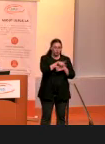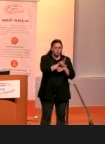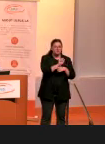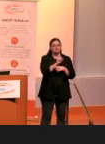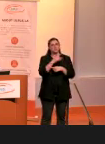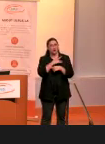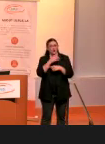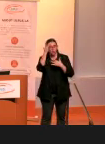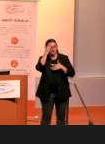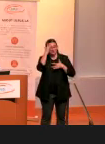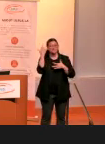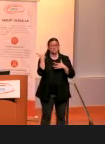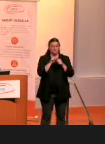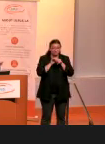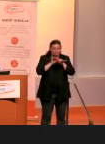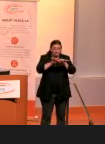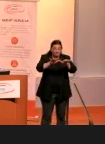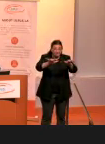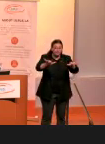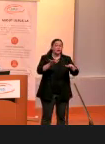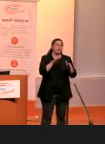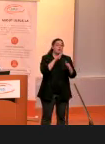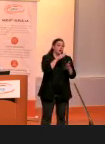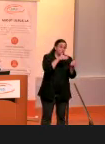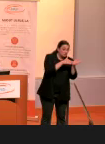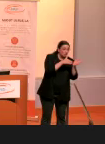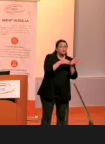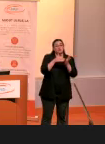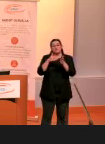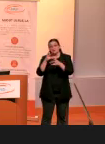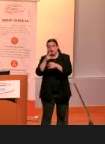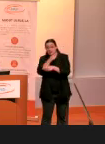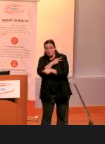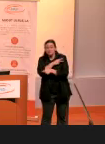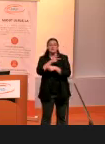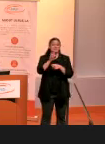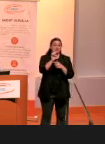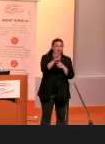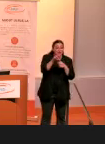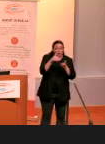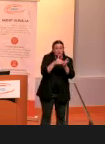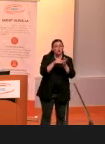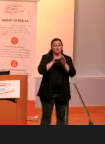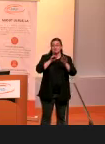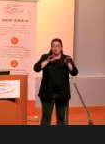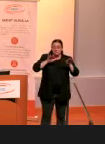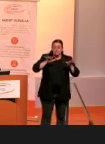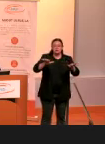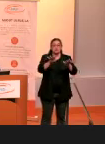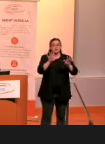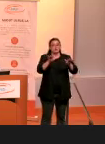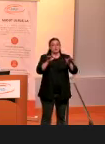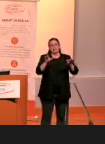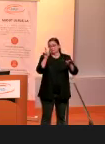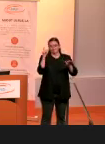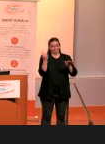to rheumatologists, but also to primary care providers and cardiologists and ER doctors, just so that we all recognize that this is something